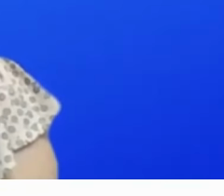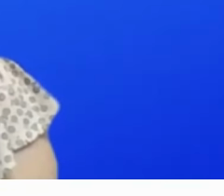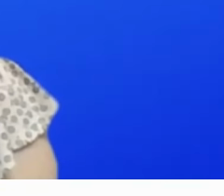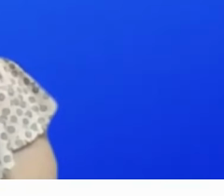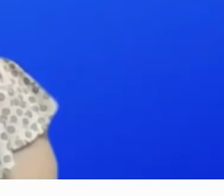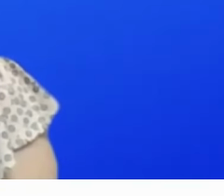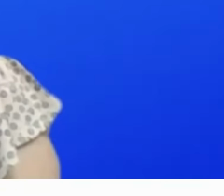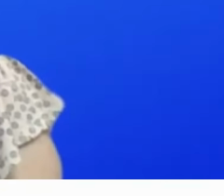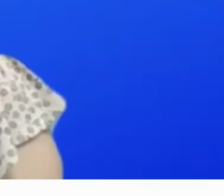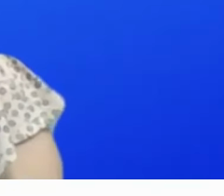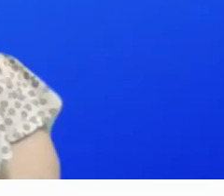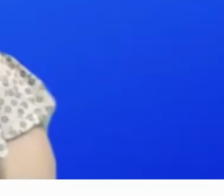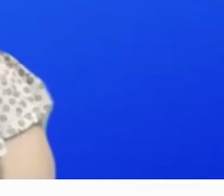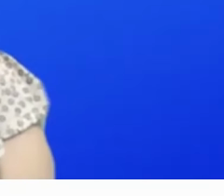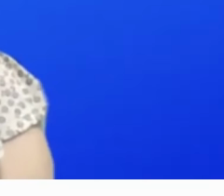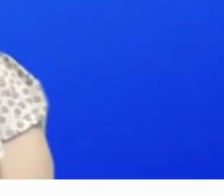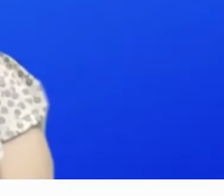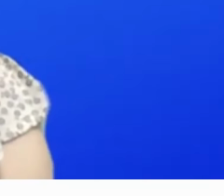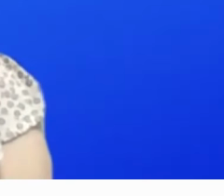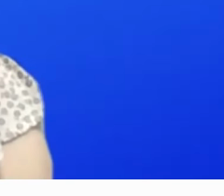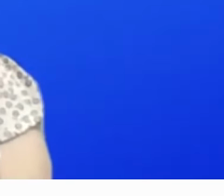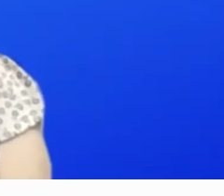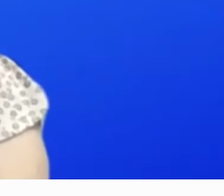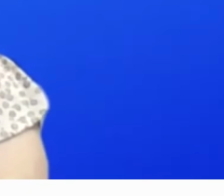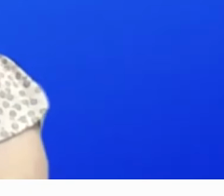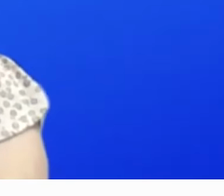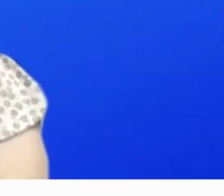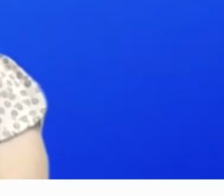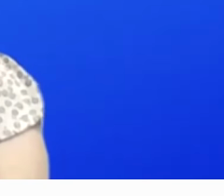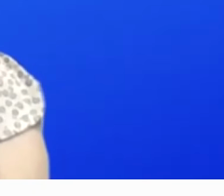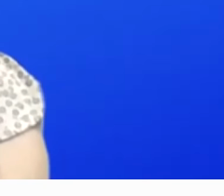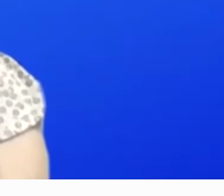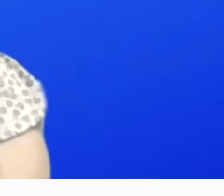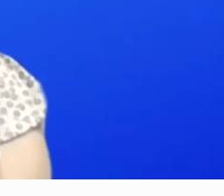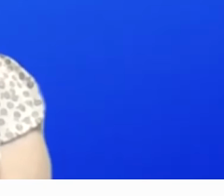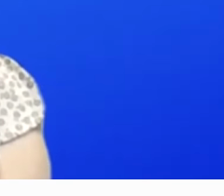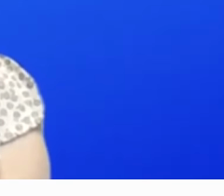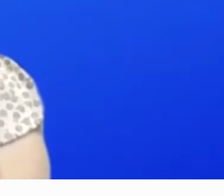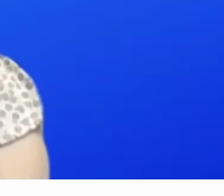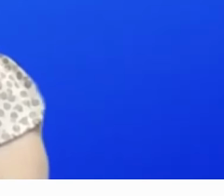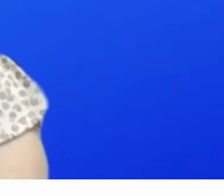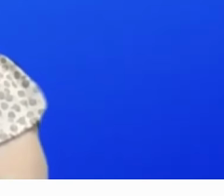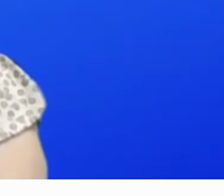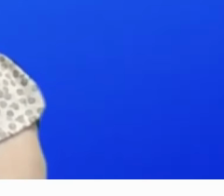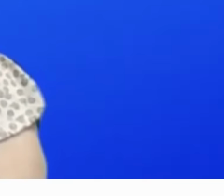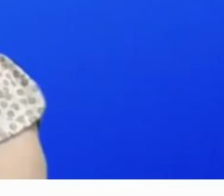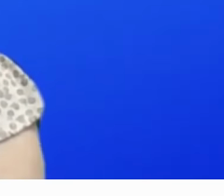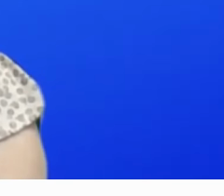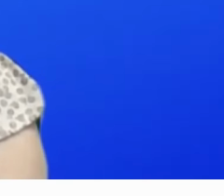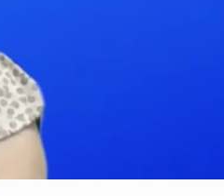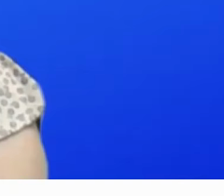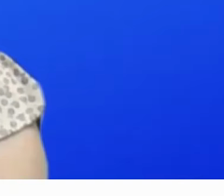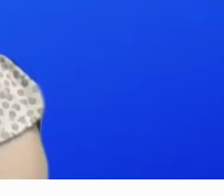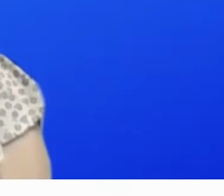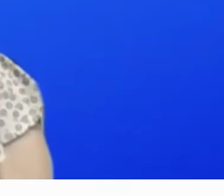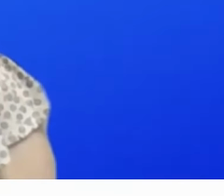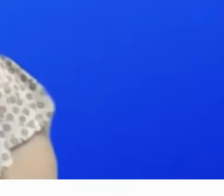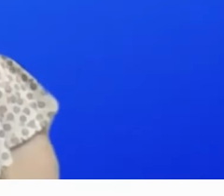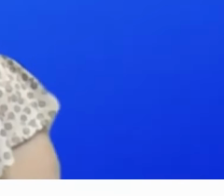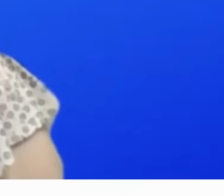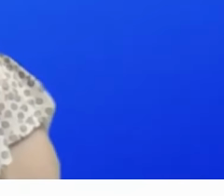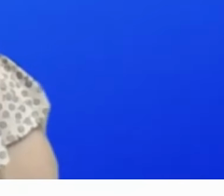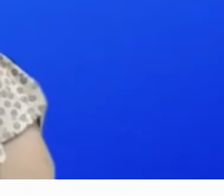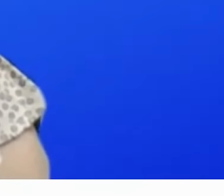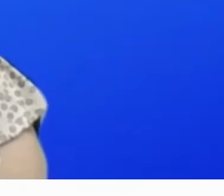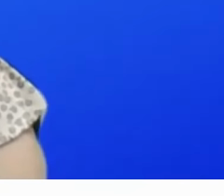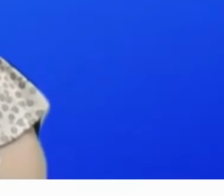accessibility features, like speak content is another thing that helps her choose something that she wants